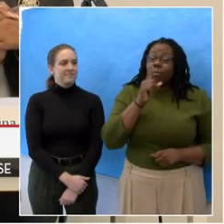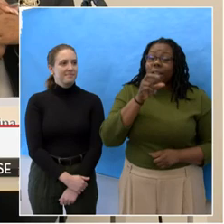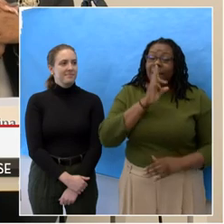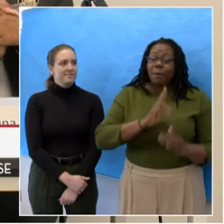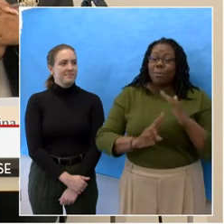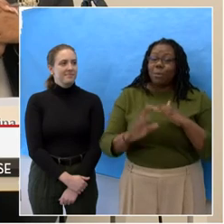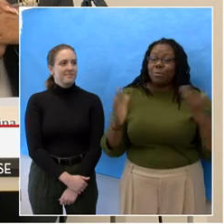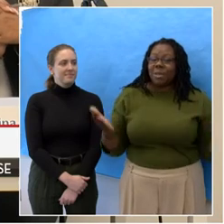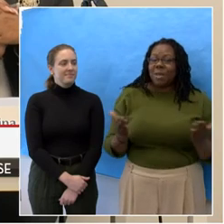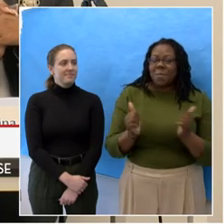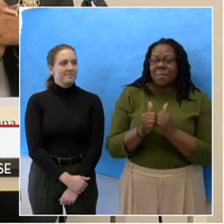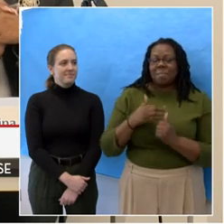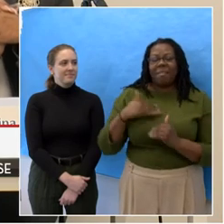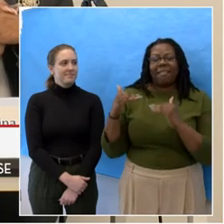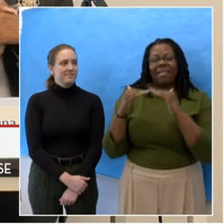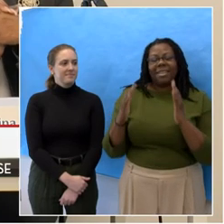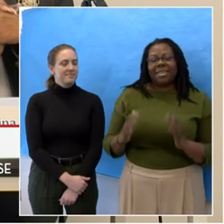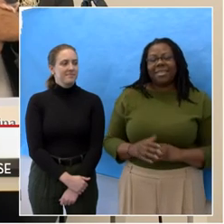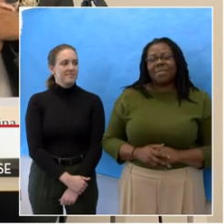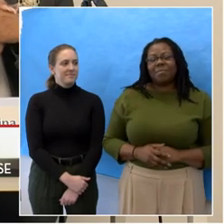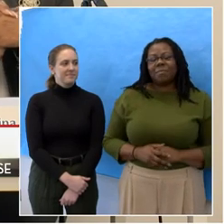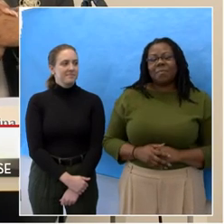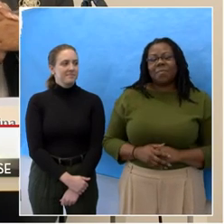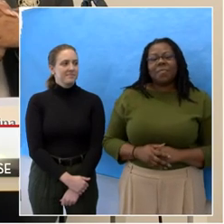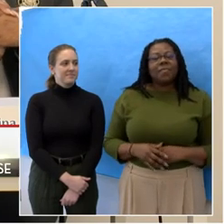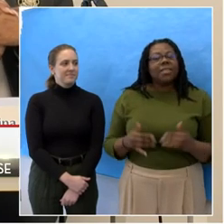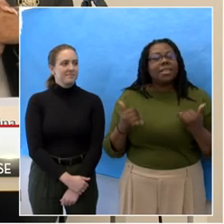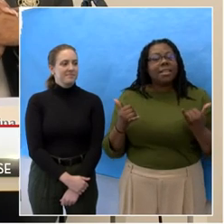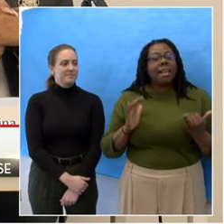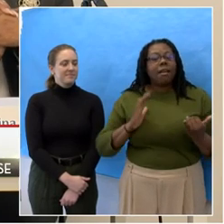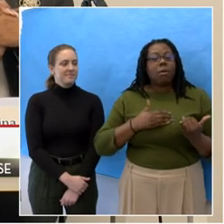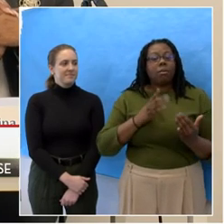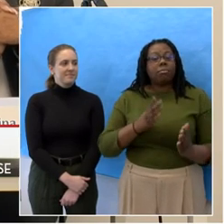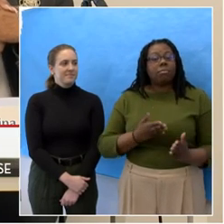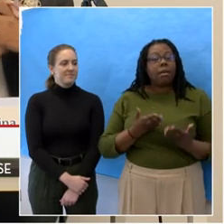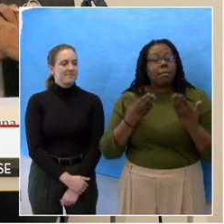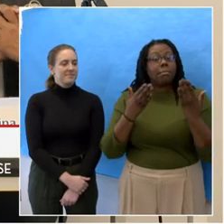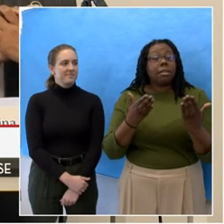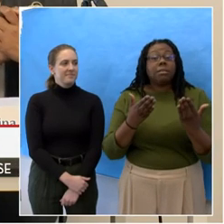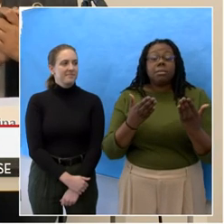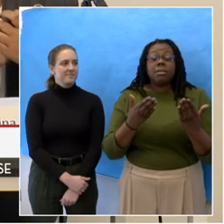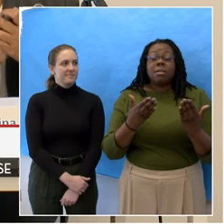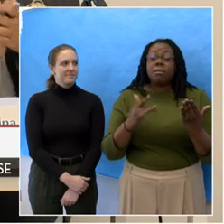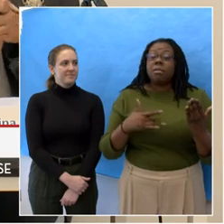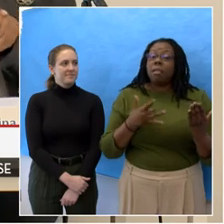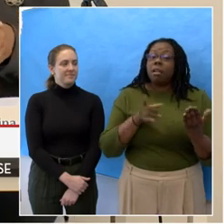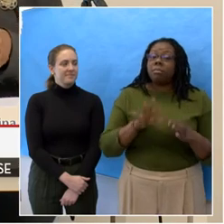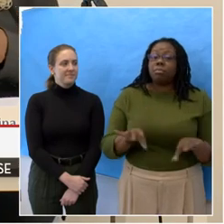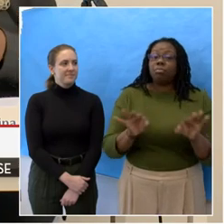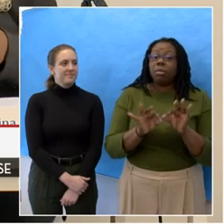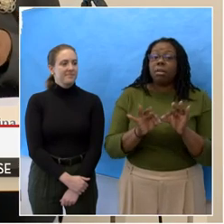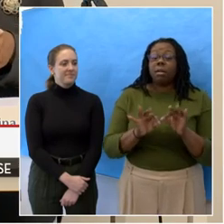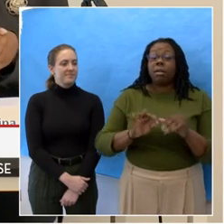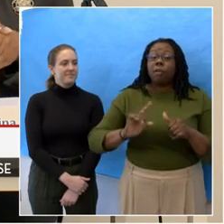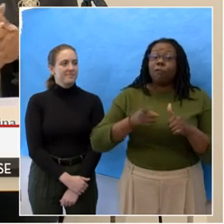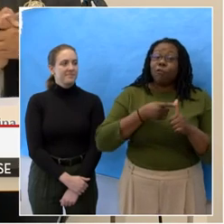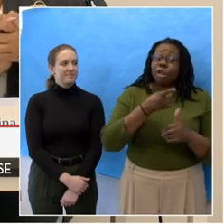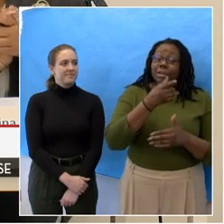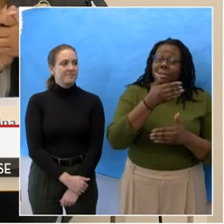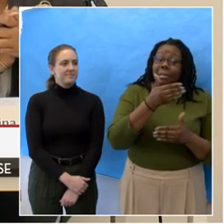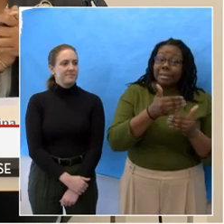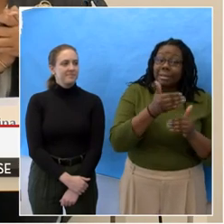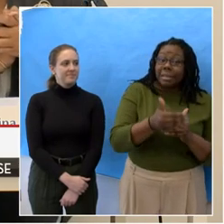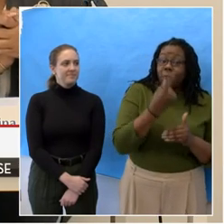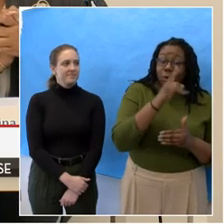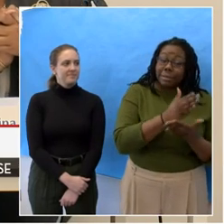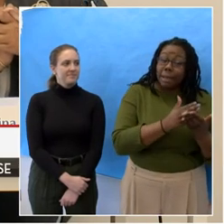today our recommendations that we do think are critical first steps for some, next steps for others, to